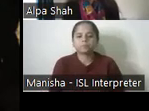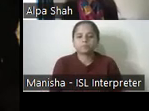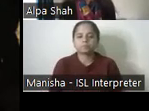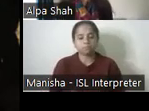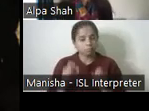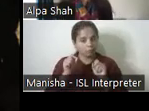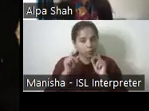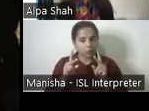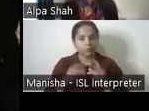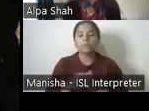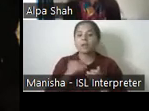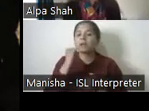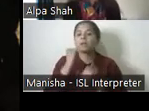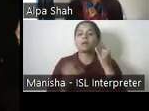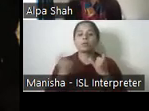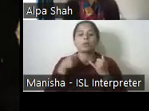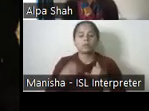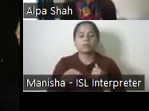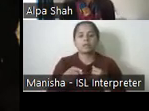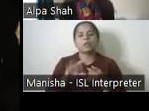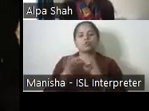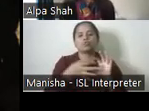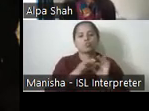Okay, then lastly, gender relations.